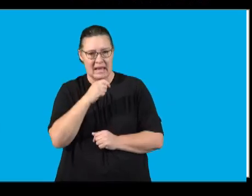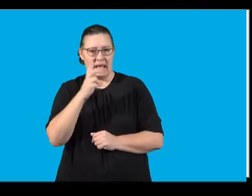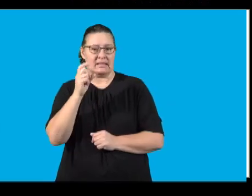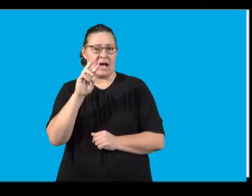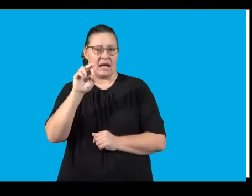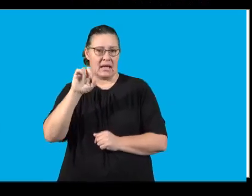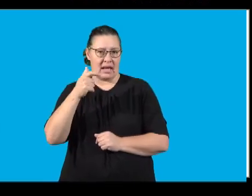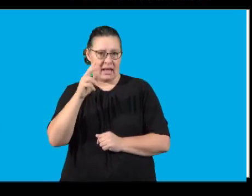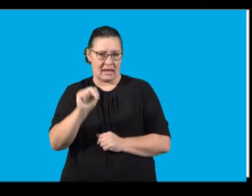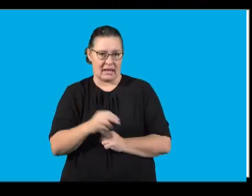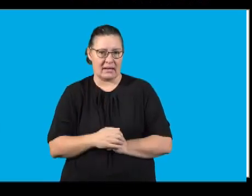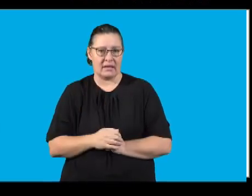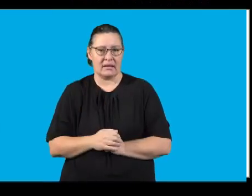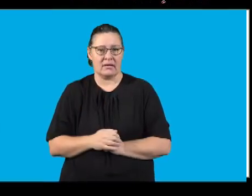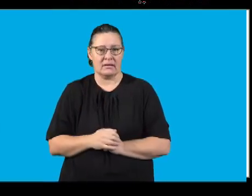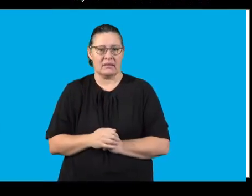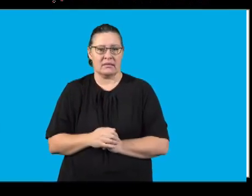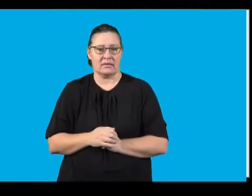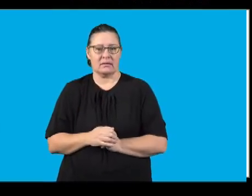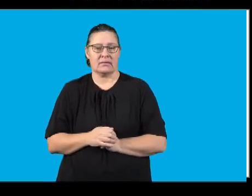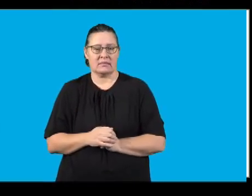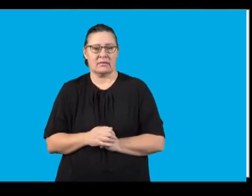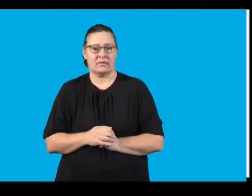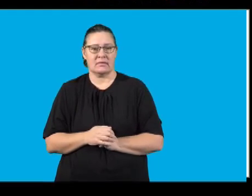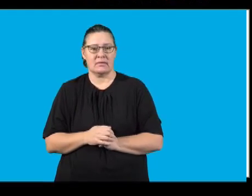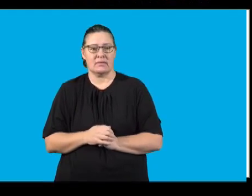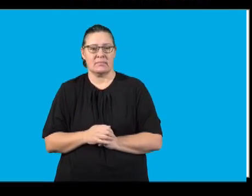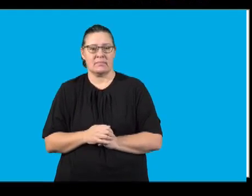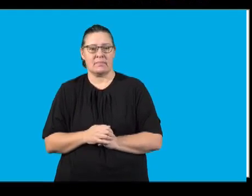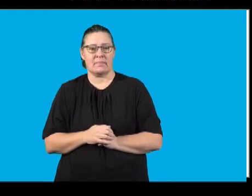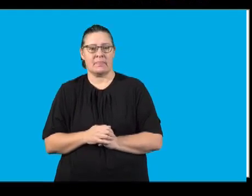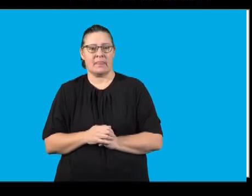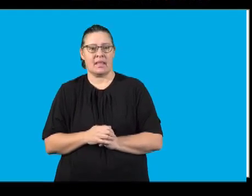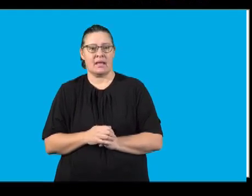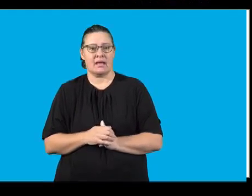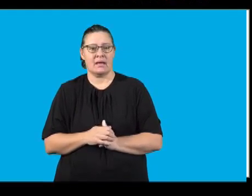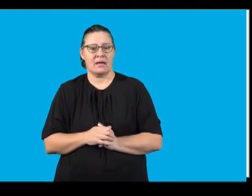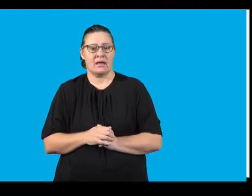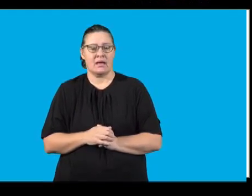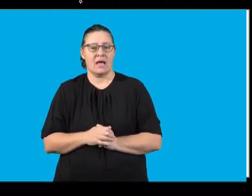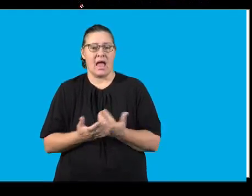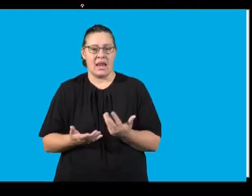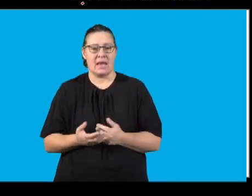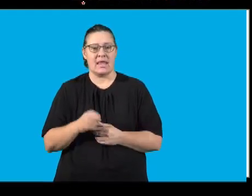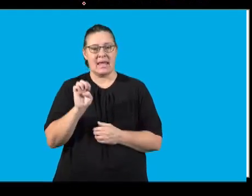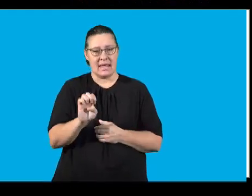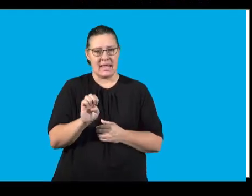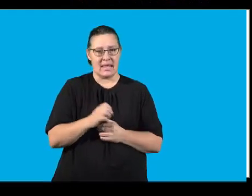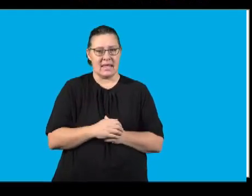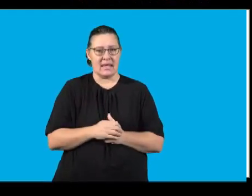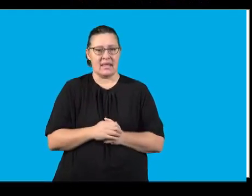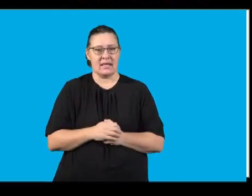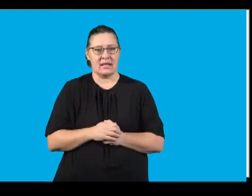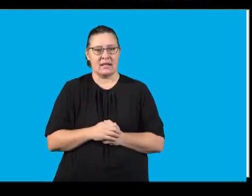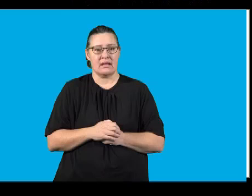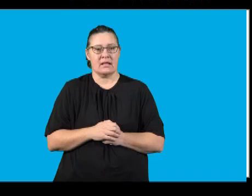this case, is number 2, which is Donalbain, all right? And in E, it will be